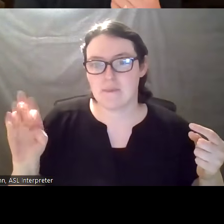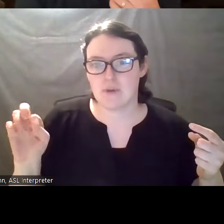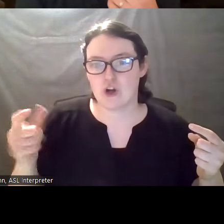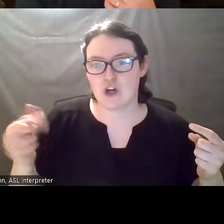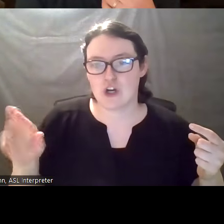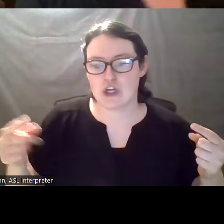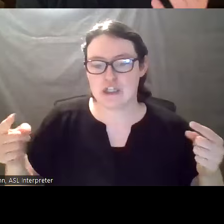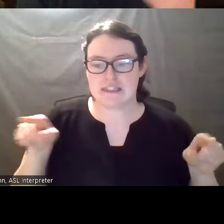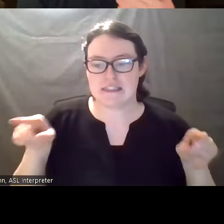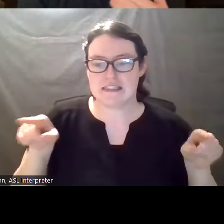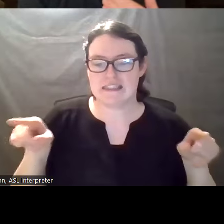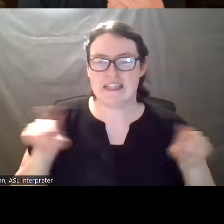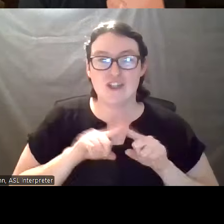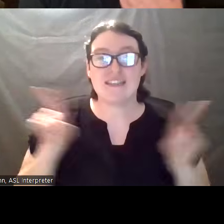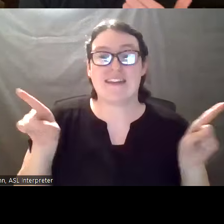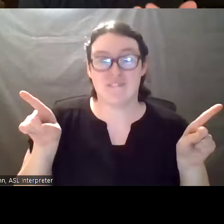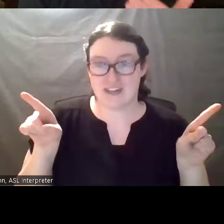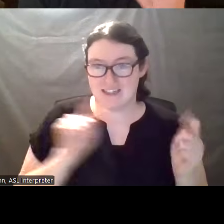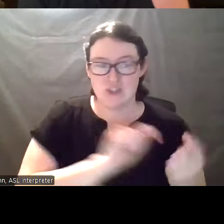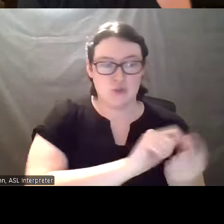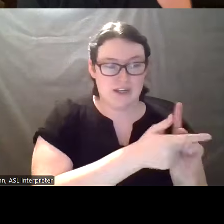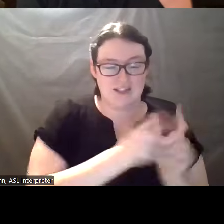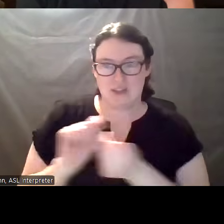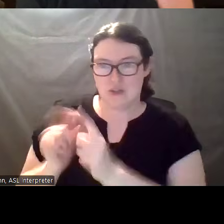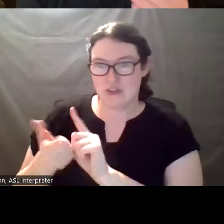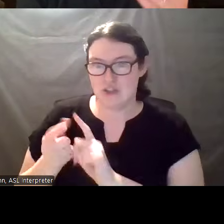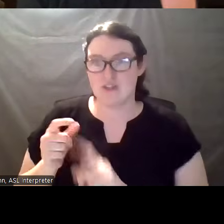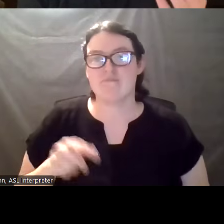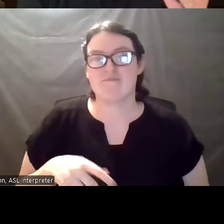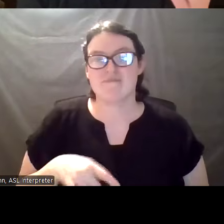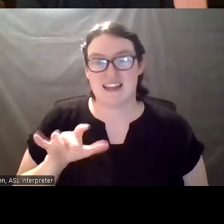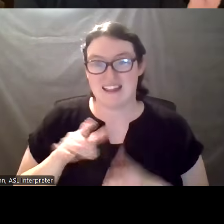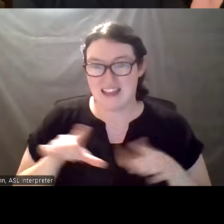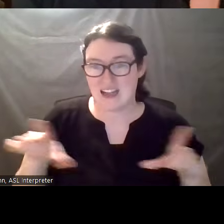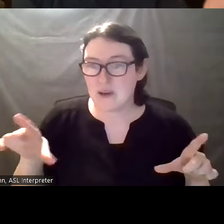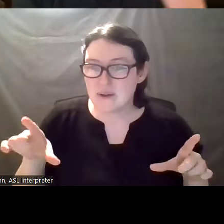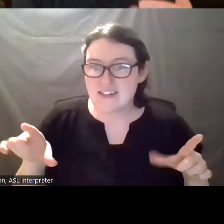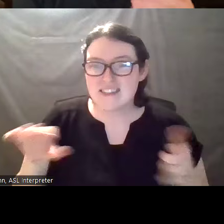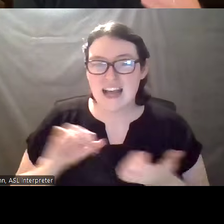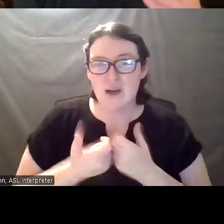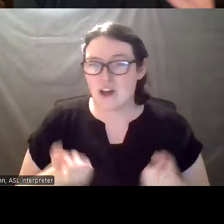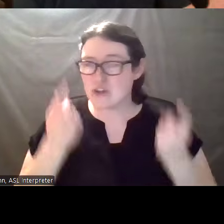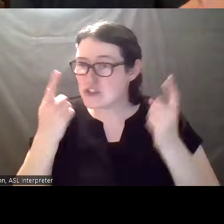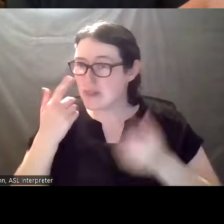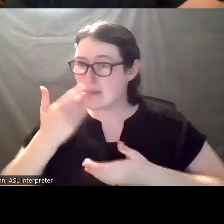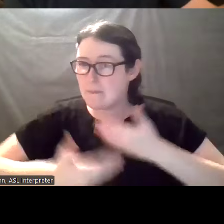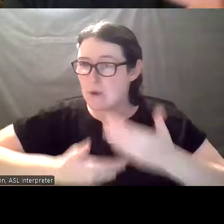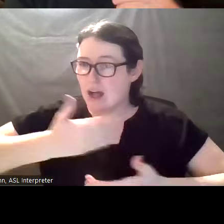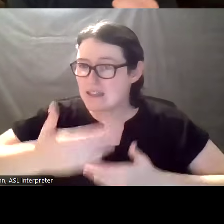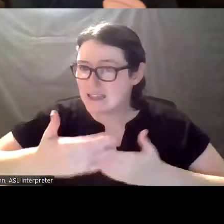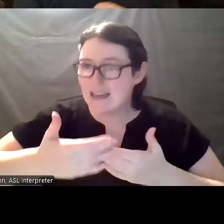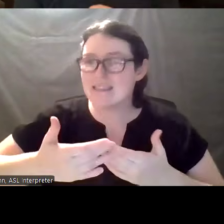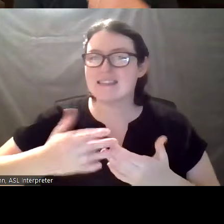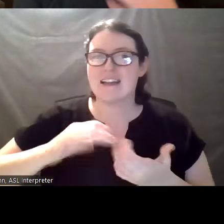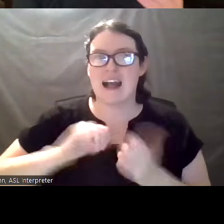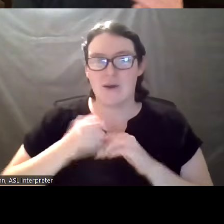substantial differences in how these two Sumerologists understood the brewing process behind the